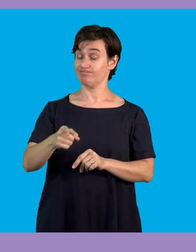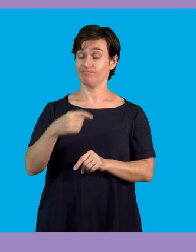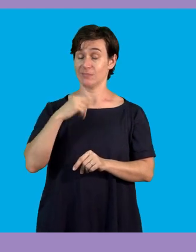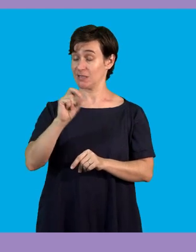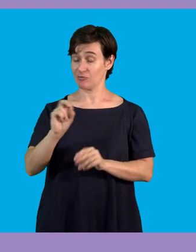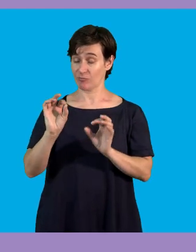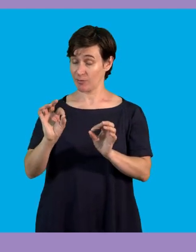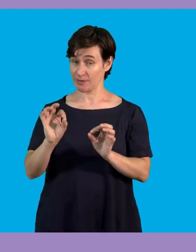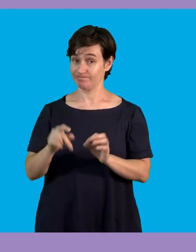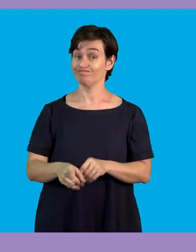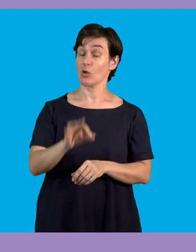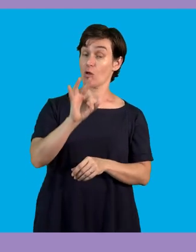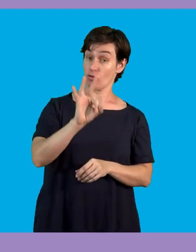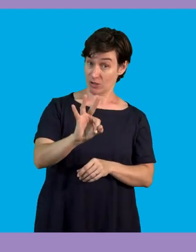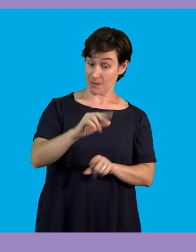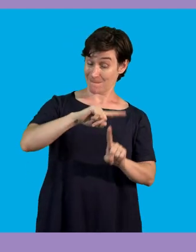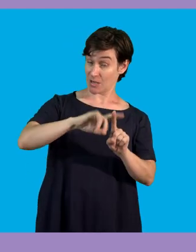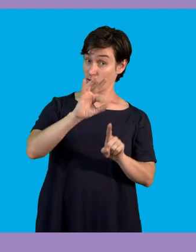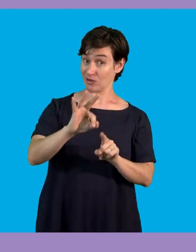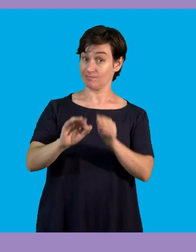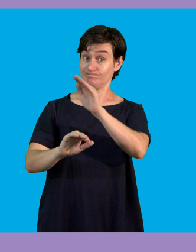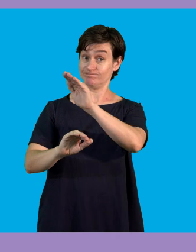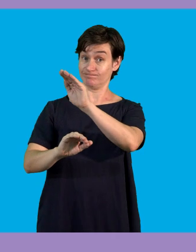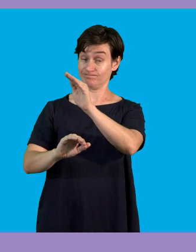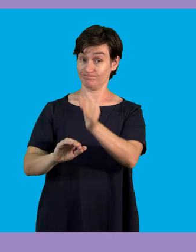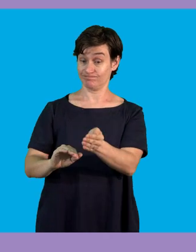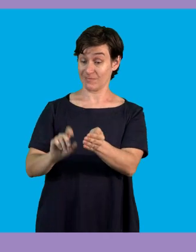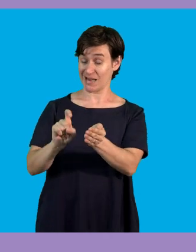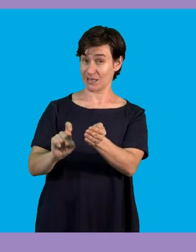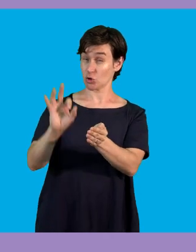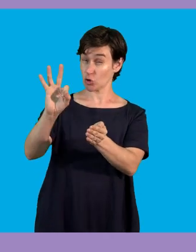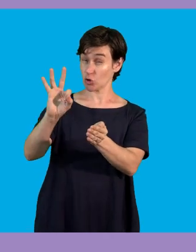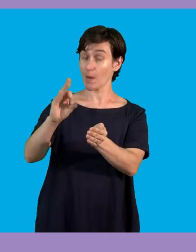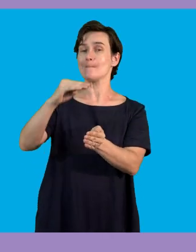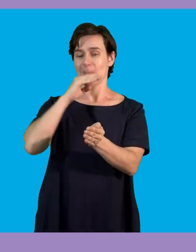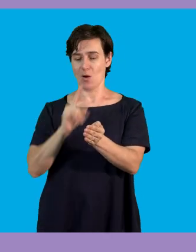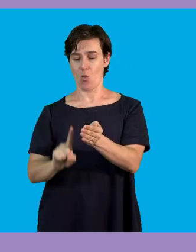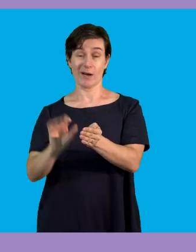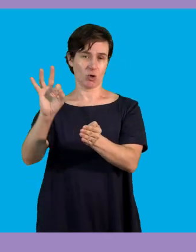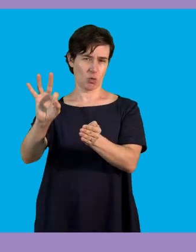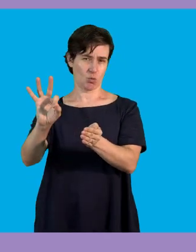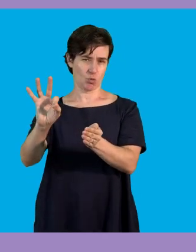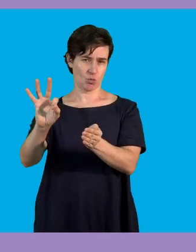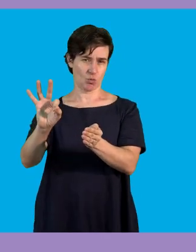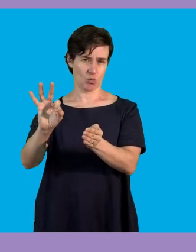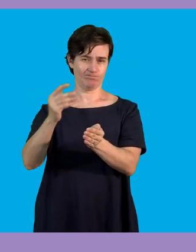let me write that properly, plus 3x cubed, so it would be 1